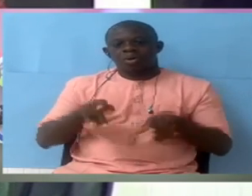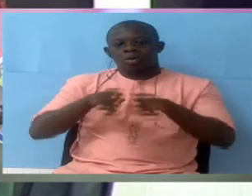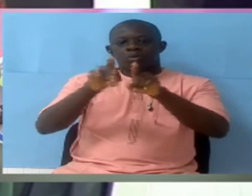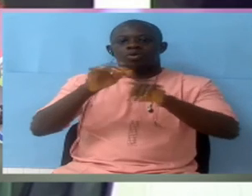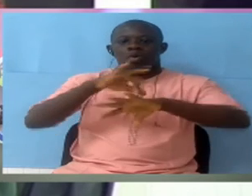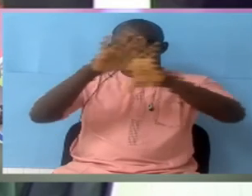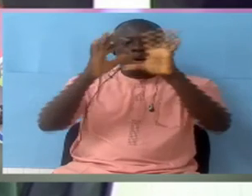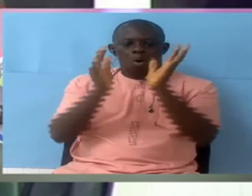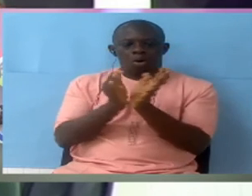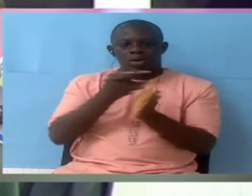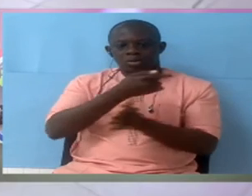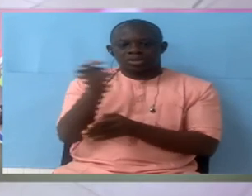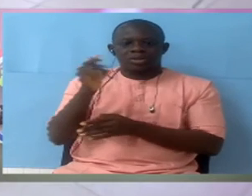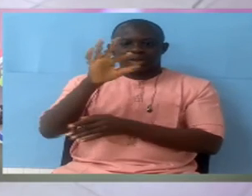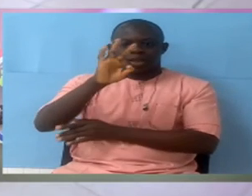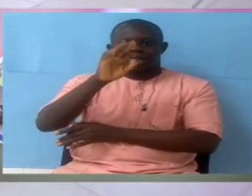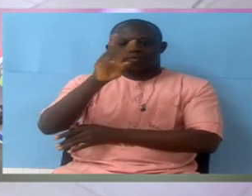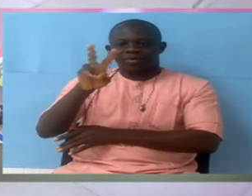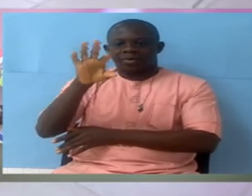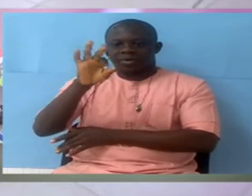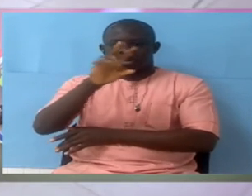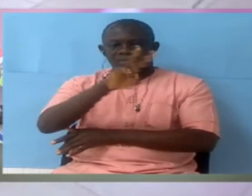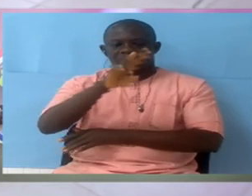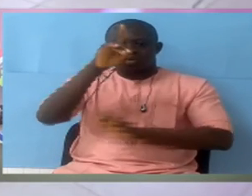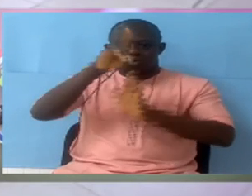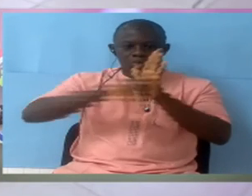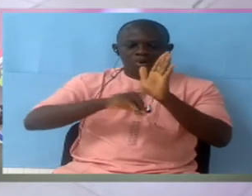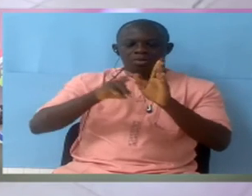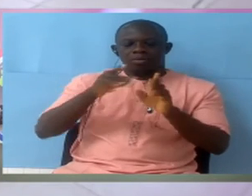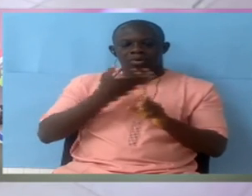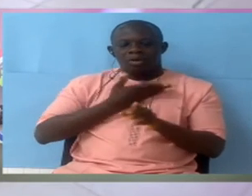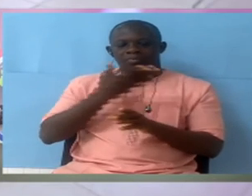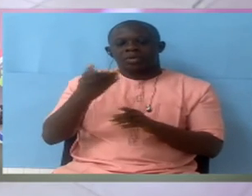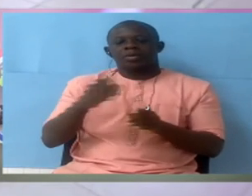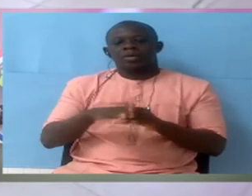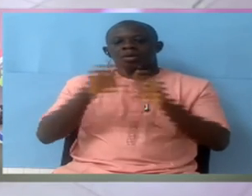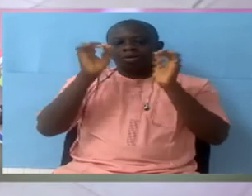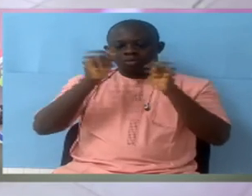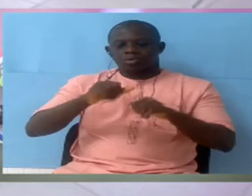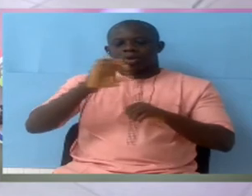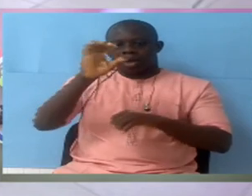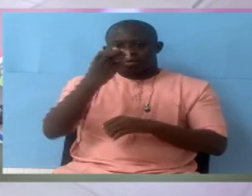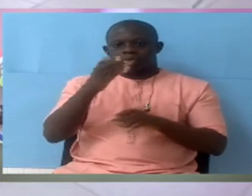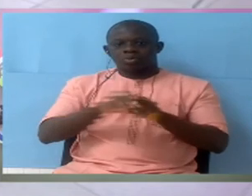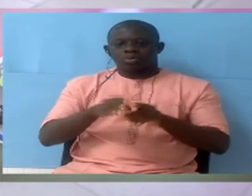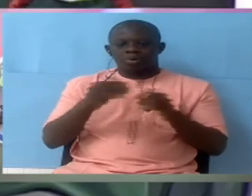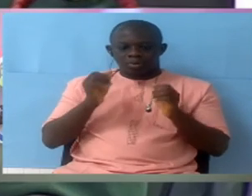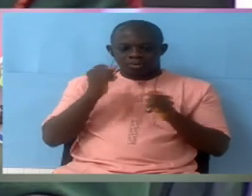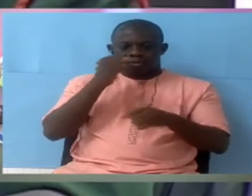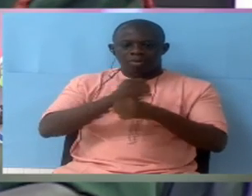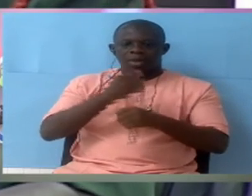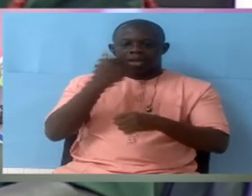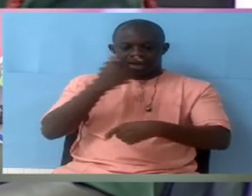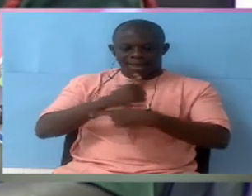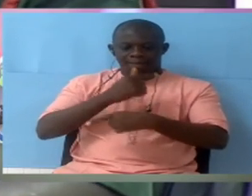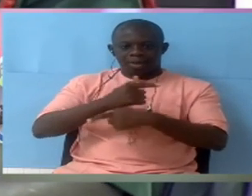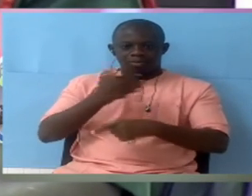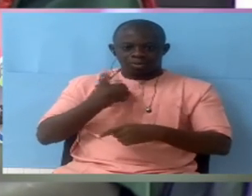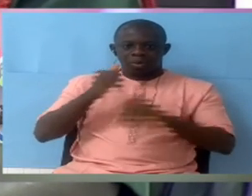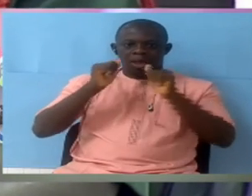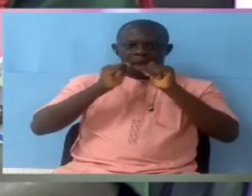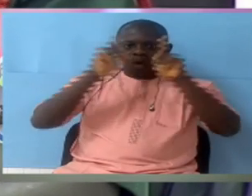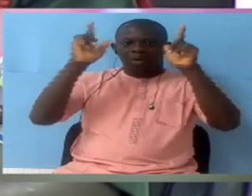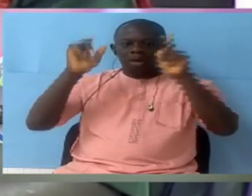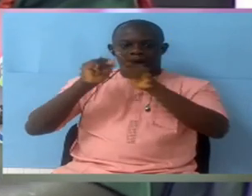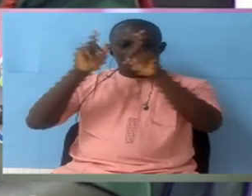these TV stations we have, we can be able to enlighten Gambians.